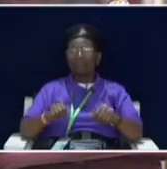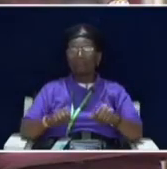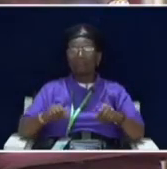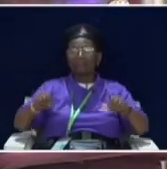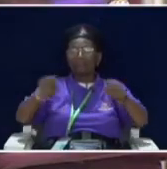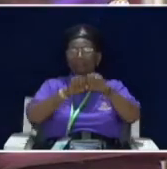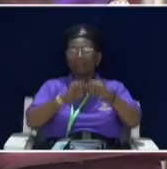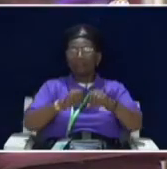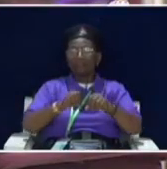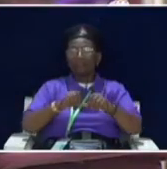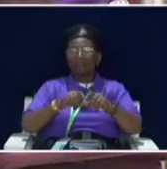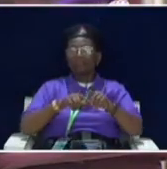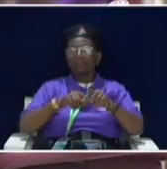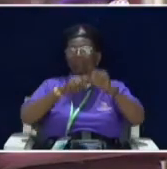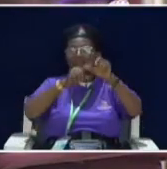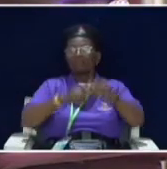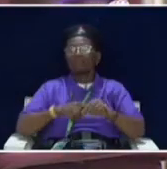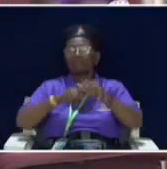and wadibe don.